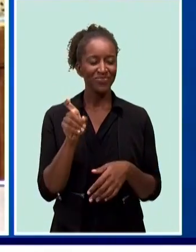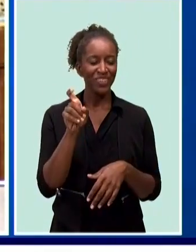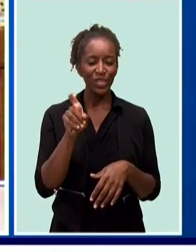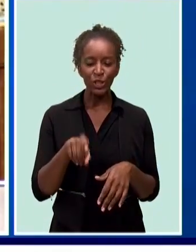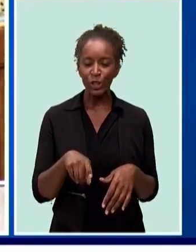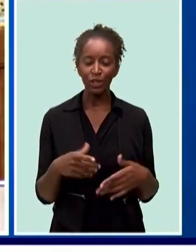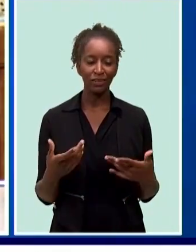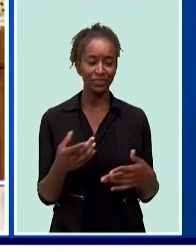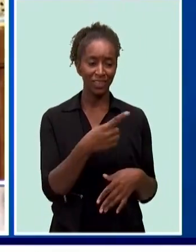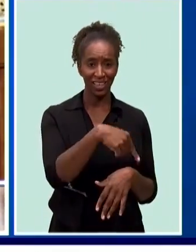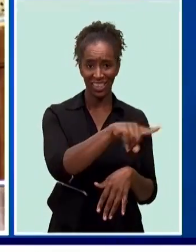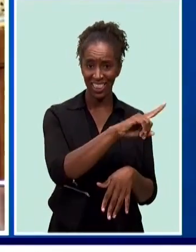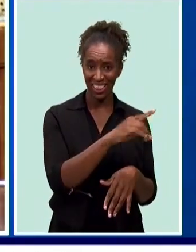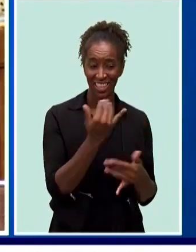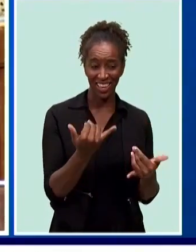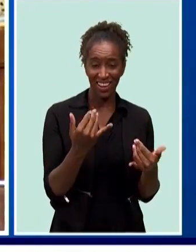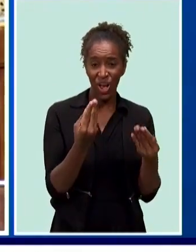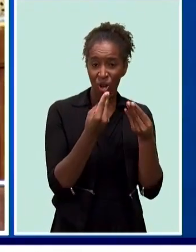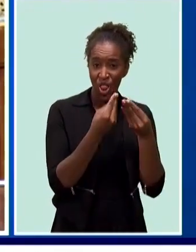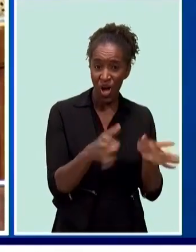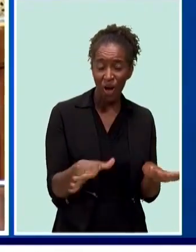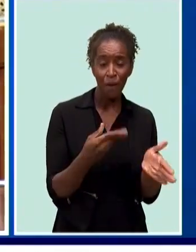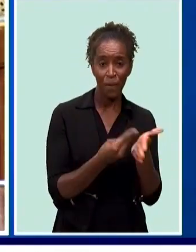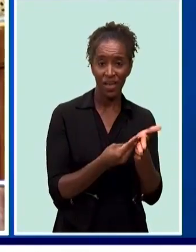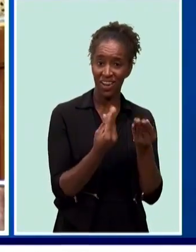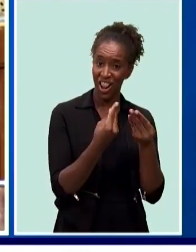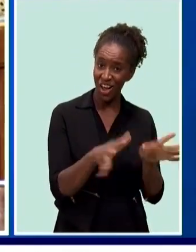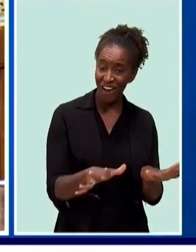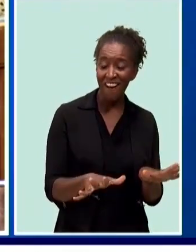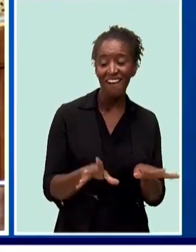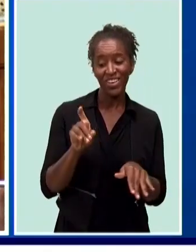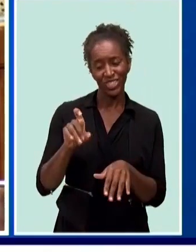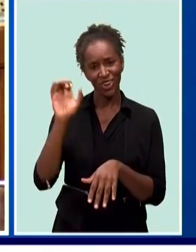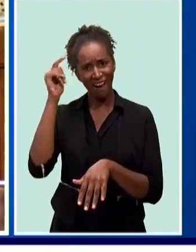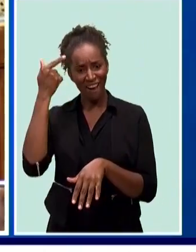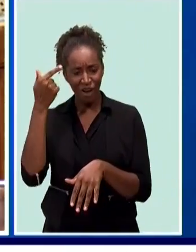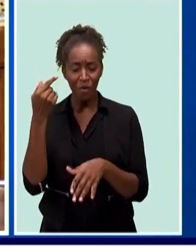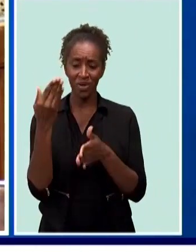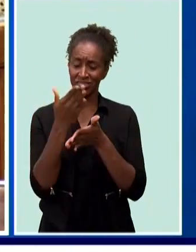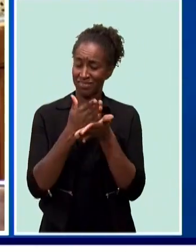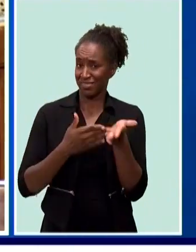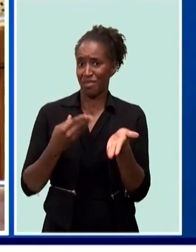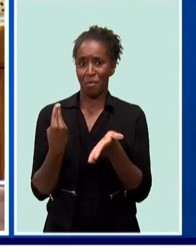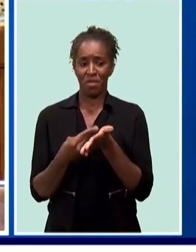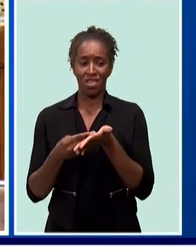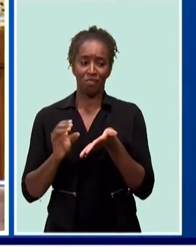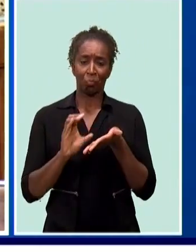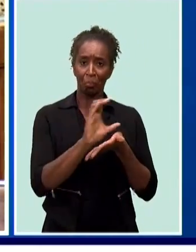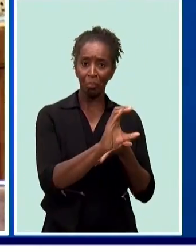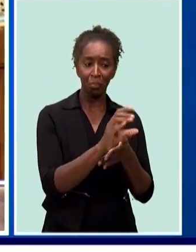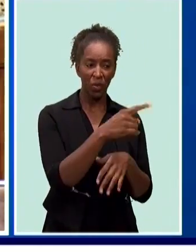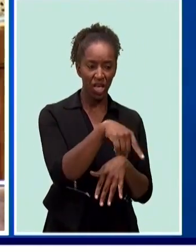way to compensate these people for, because as I said, sir, they were in a legal trade.